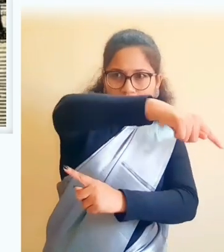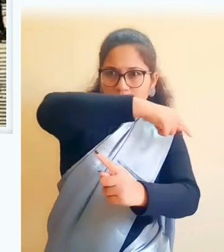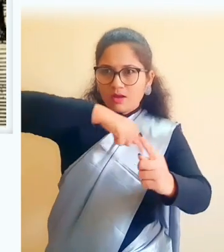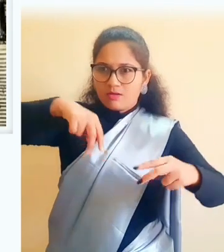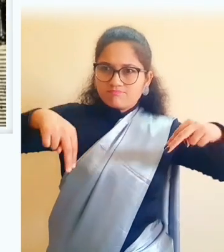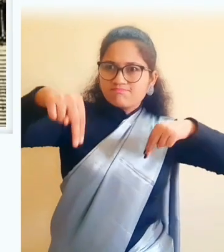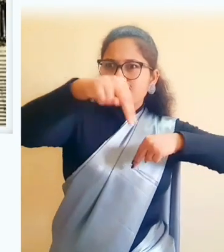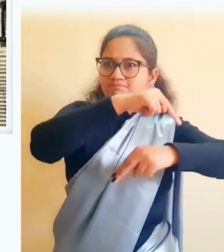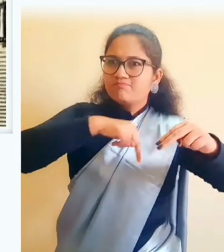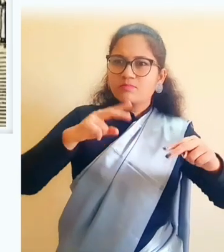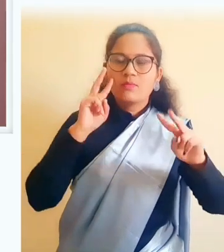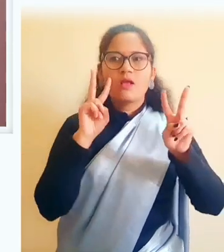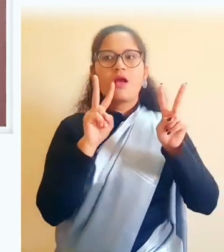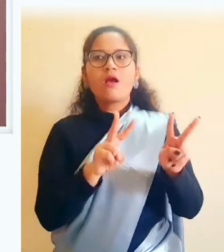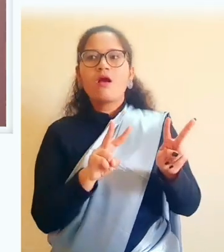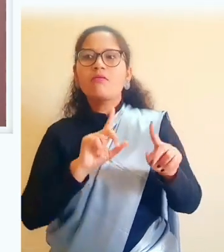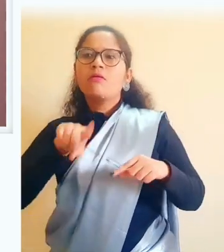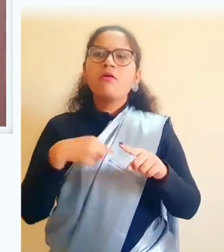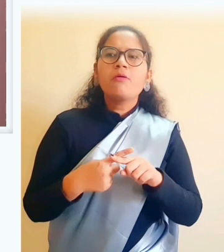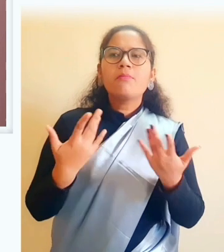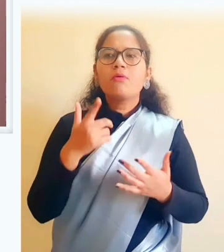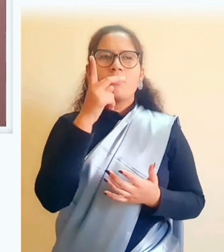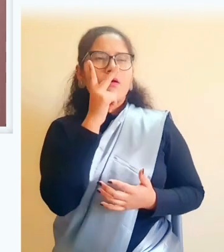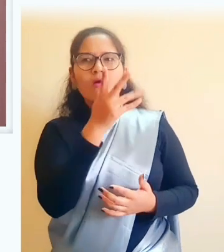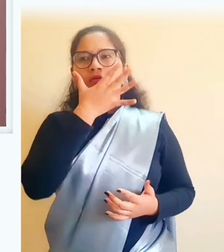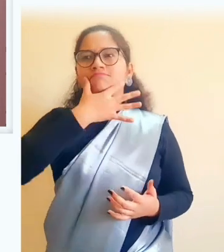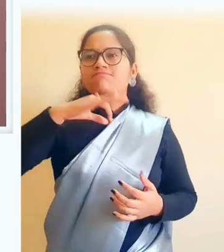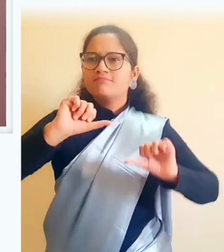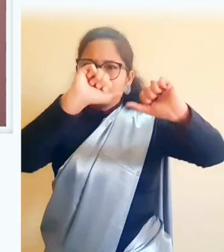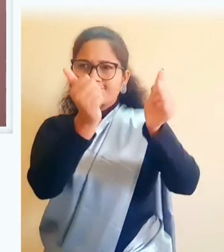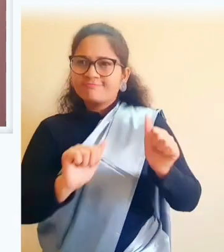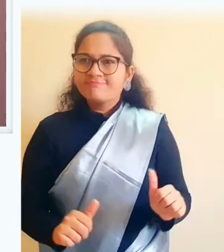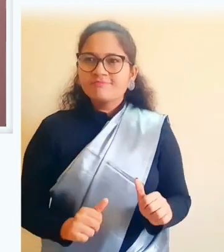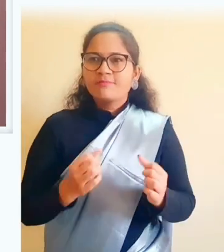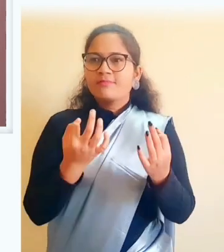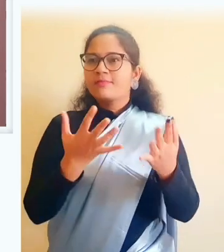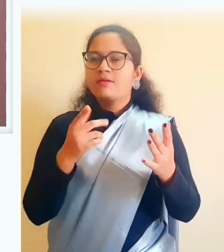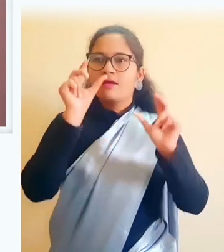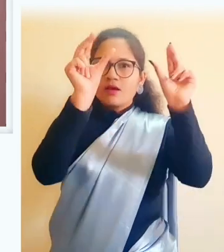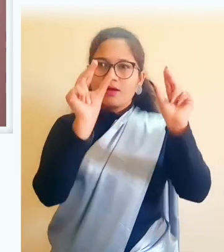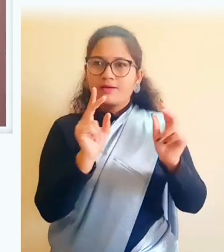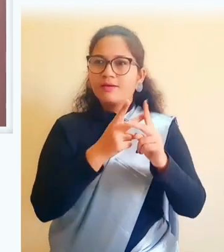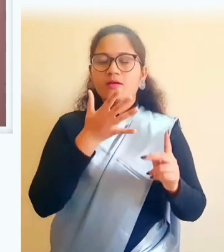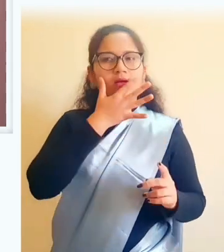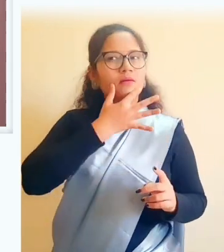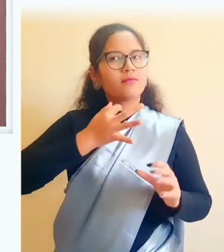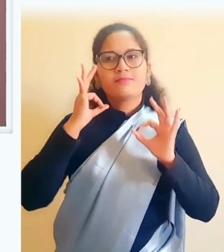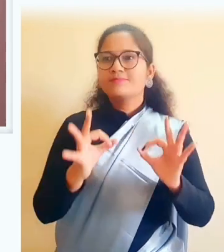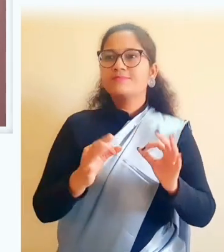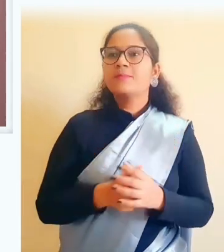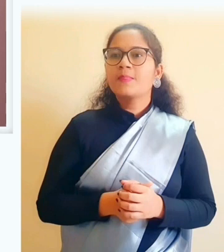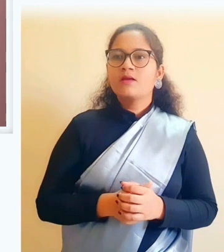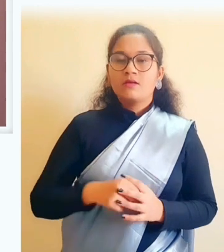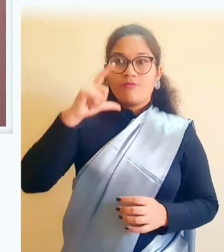square that surround the pagoda, creating a contrast between the impressive structure and the small figures at its